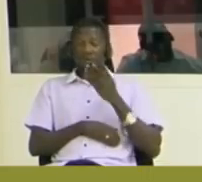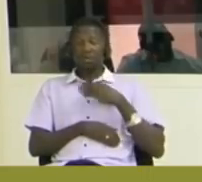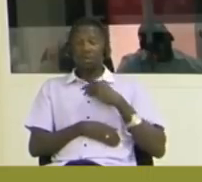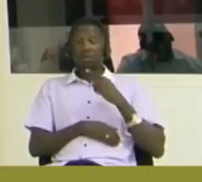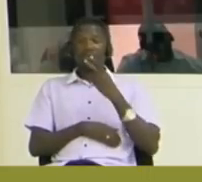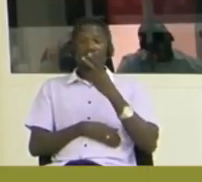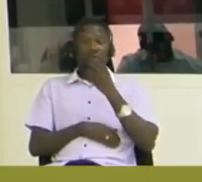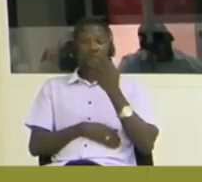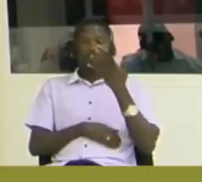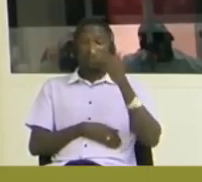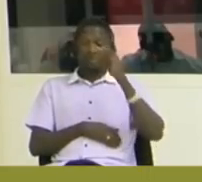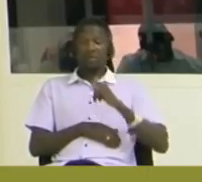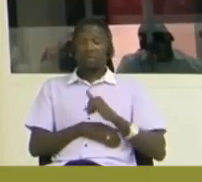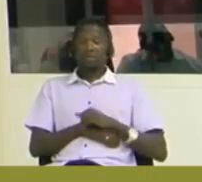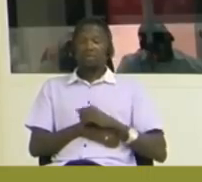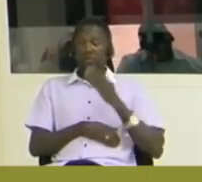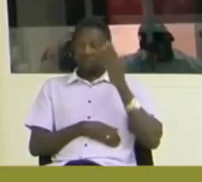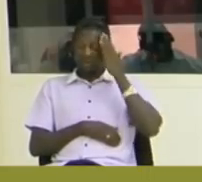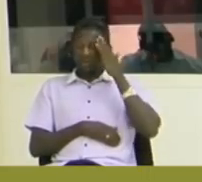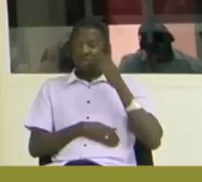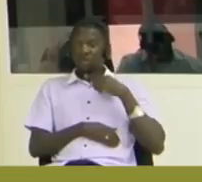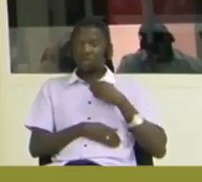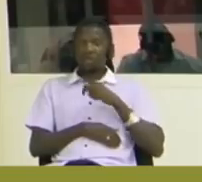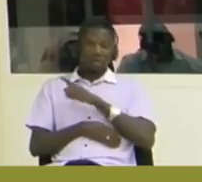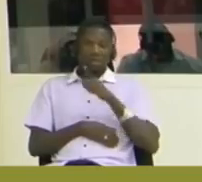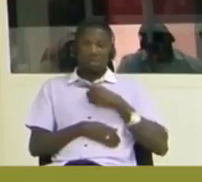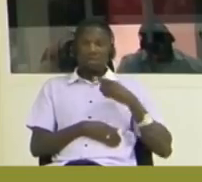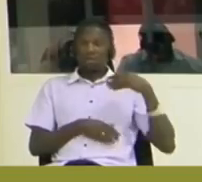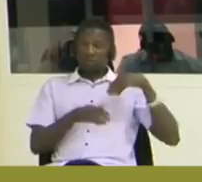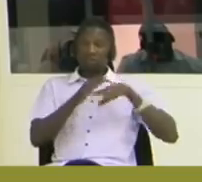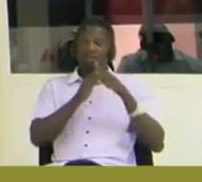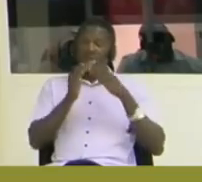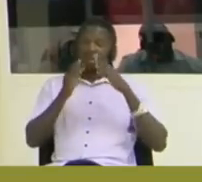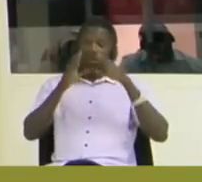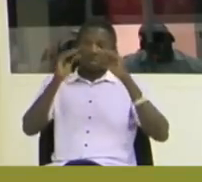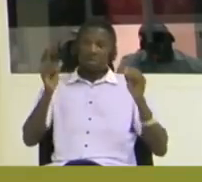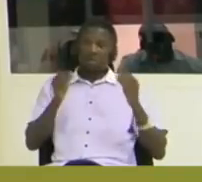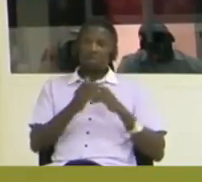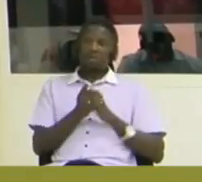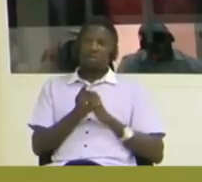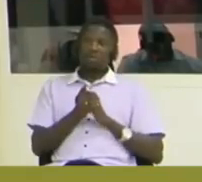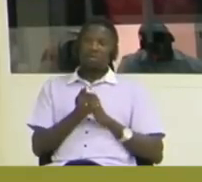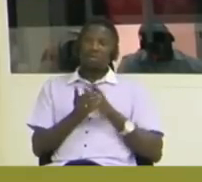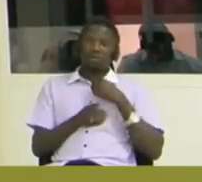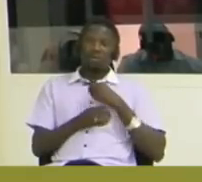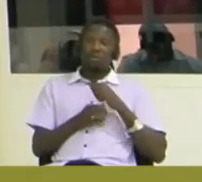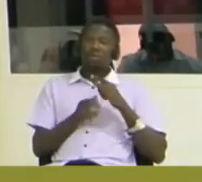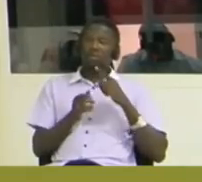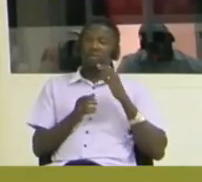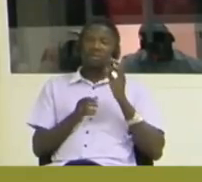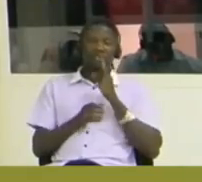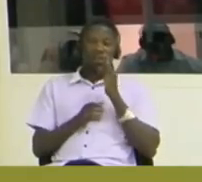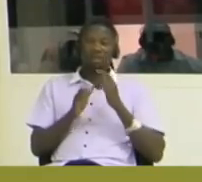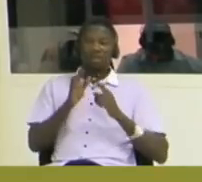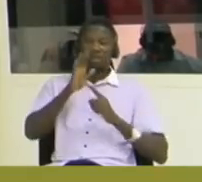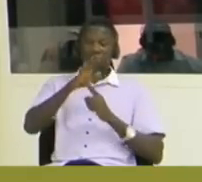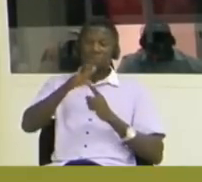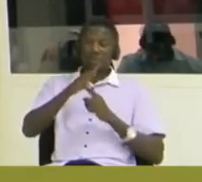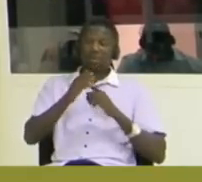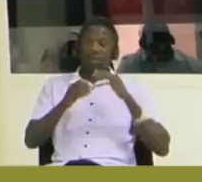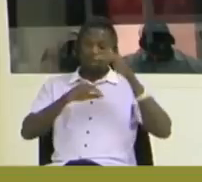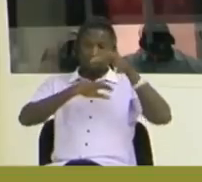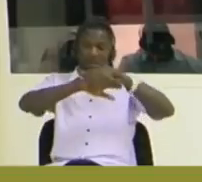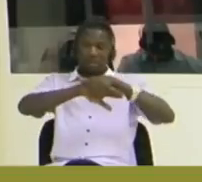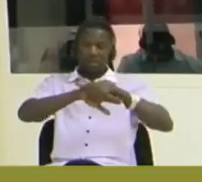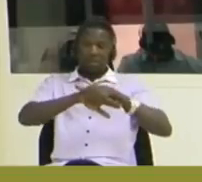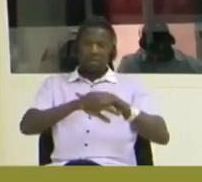do know that they do come to the house. This would have been a special night, wouldn't it, Mr. Singhateh?